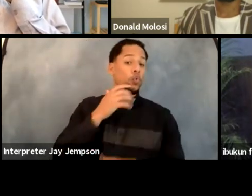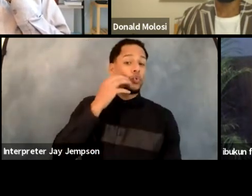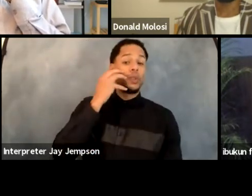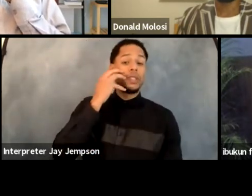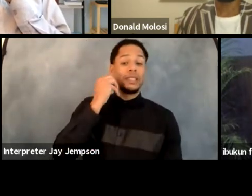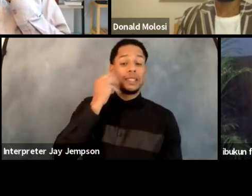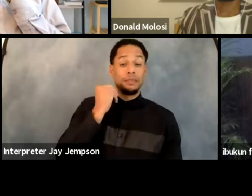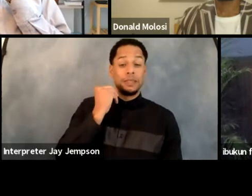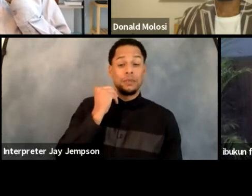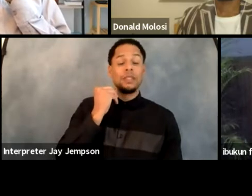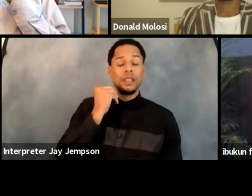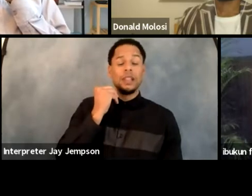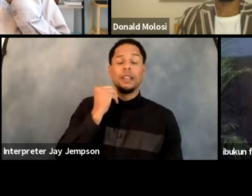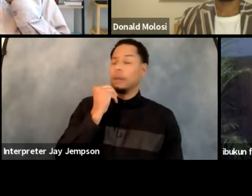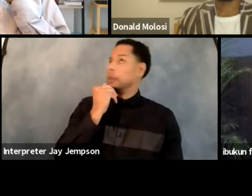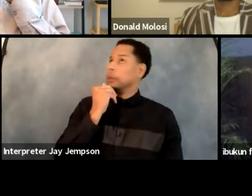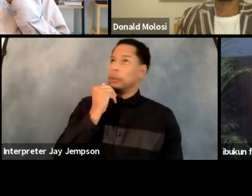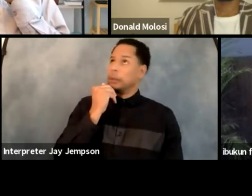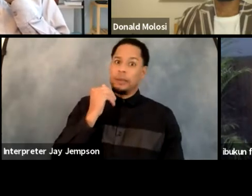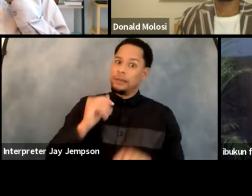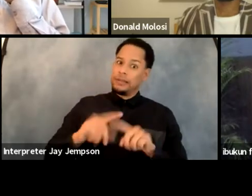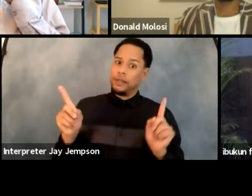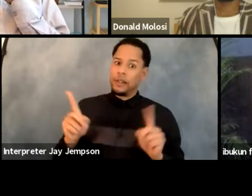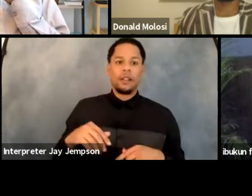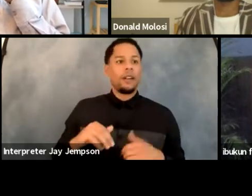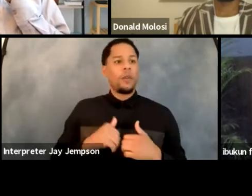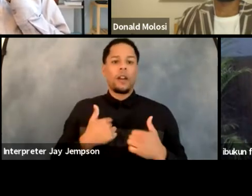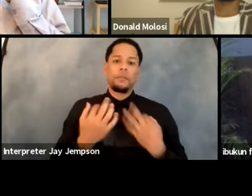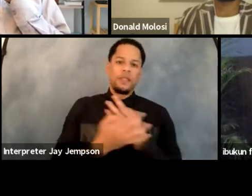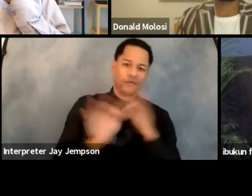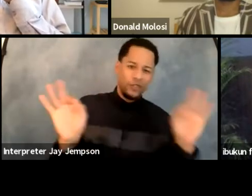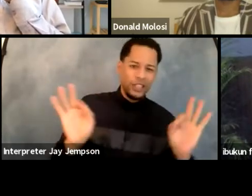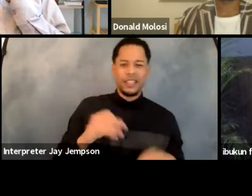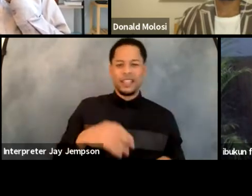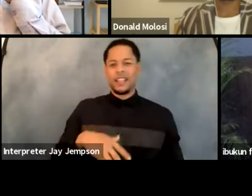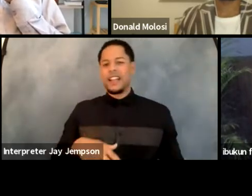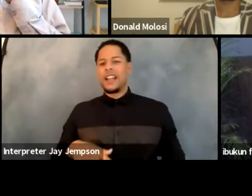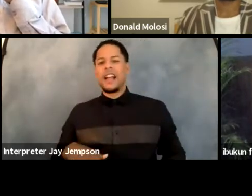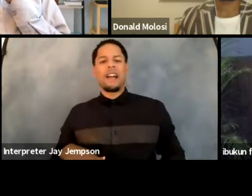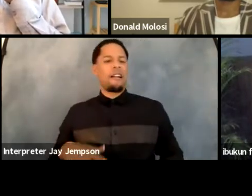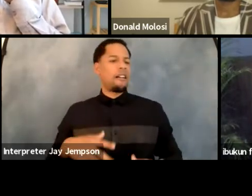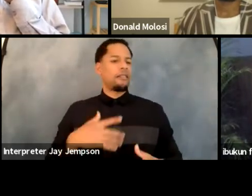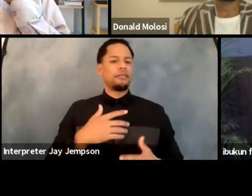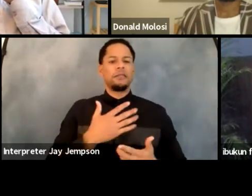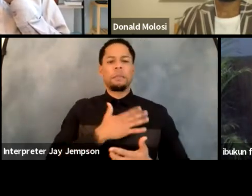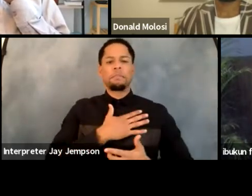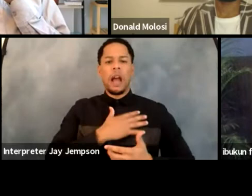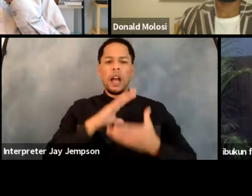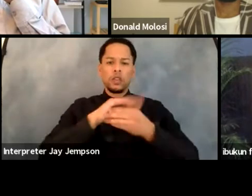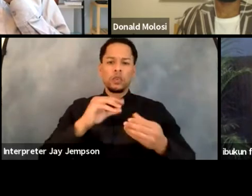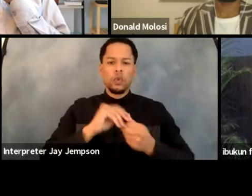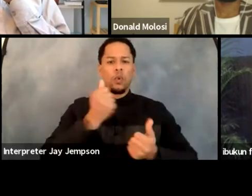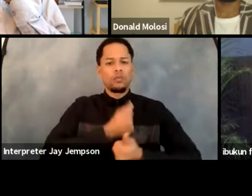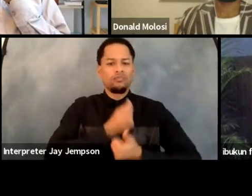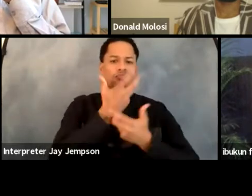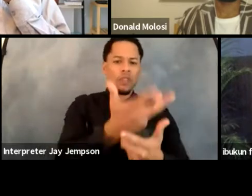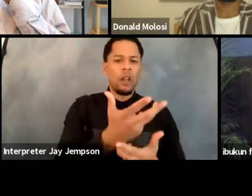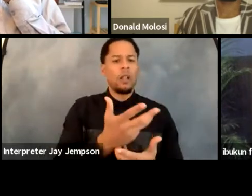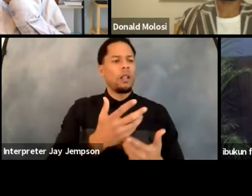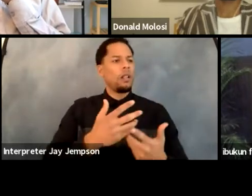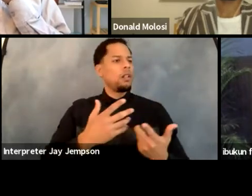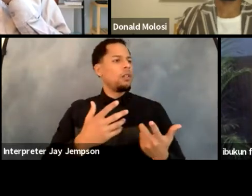and wanting to tell my own story in my own way. And I feel that Austria actually allowed me to do